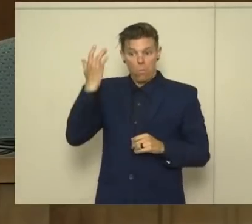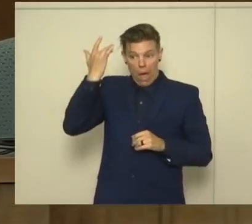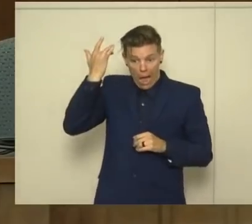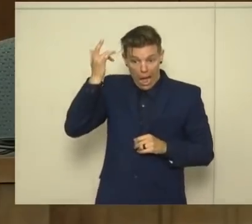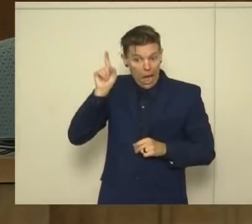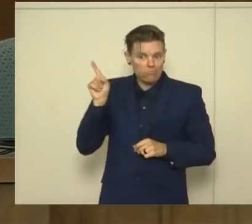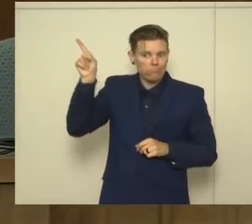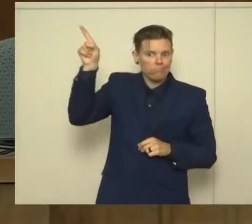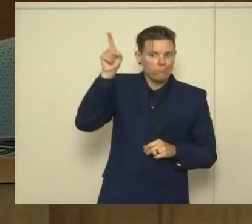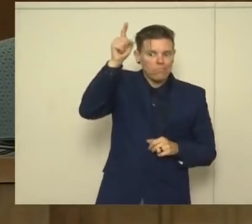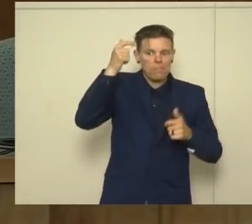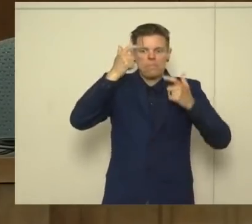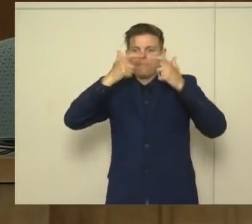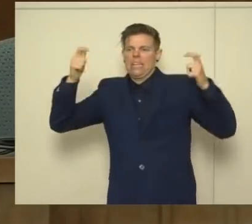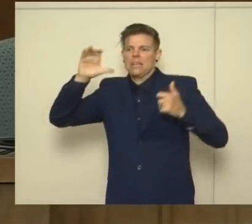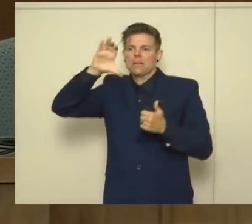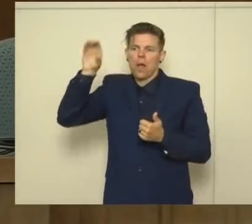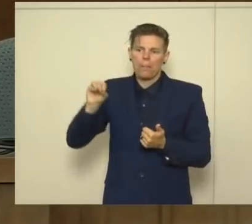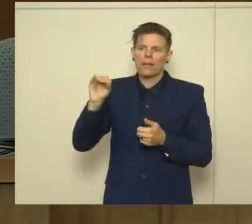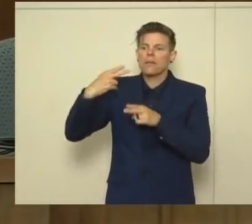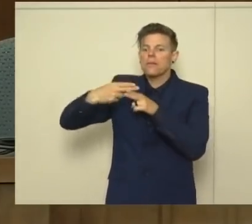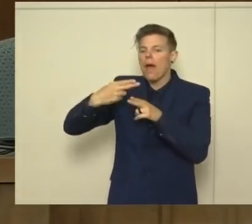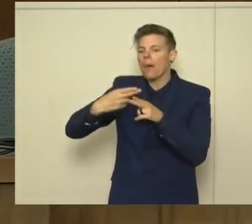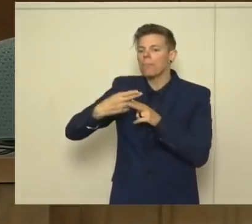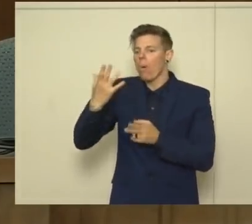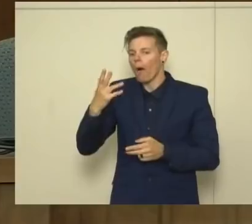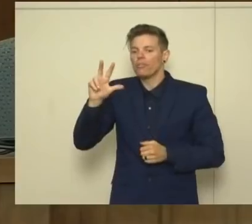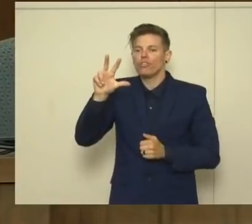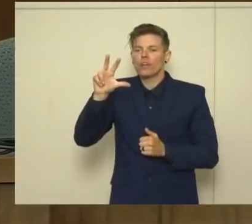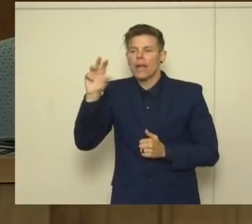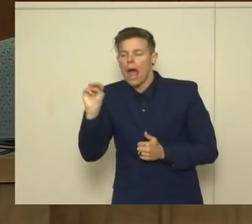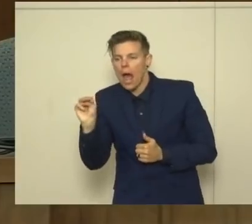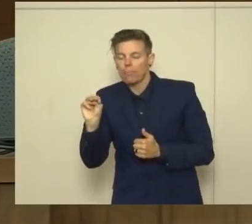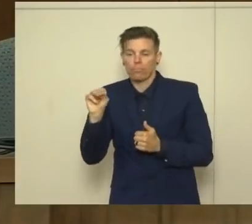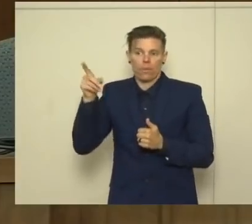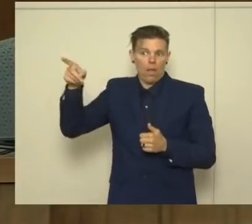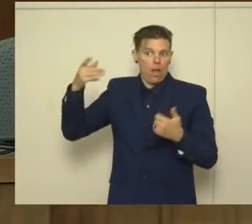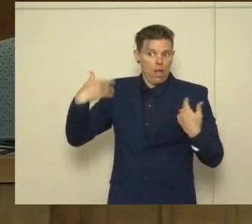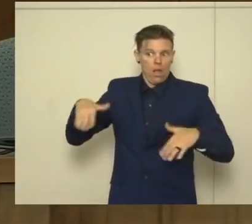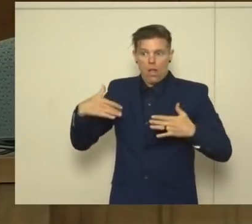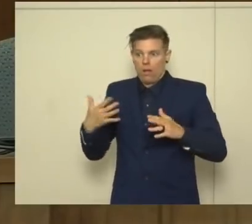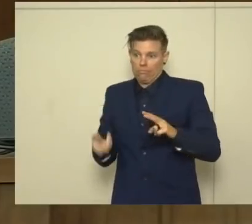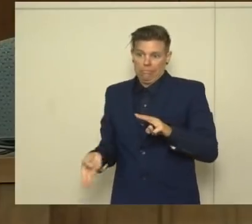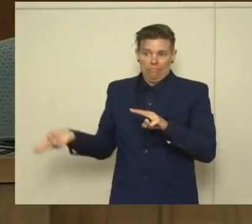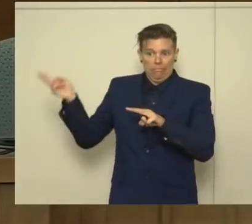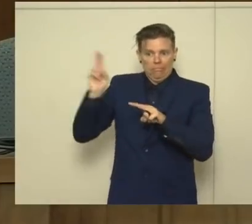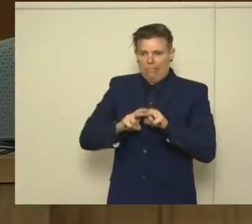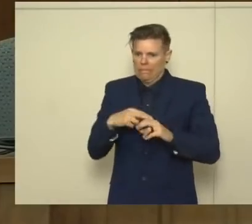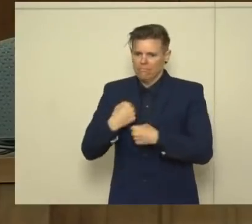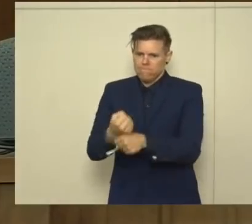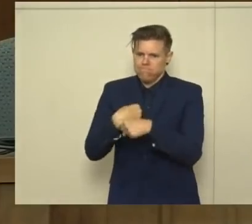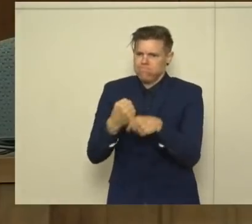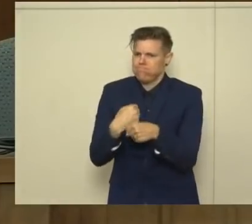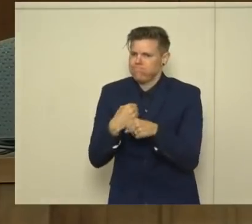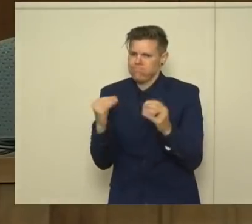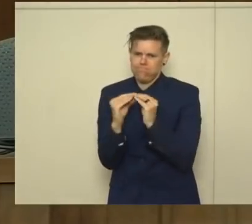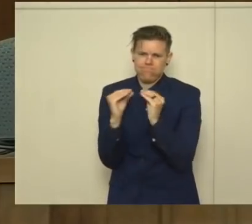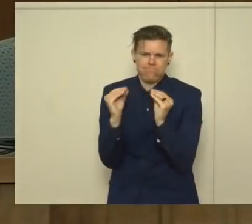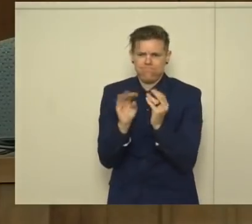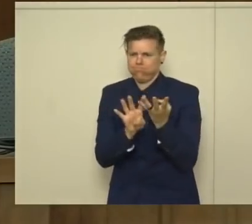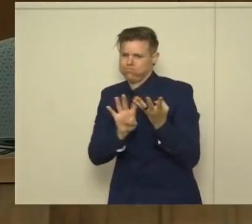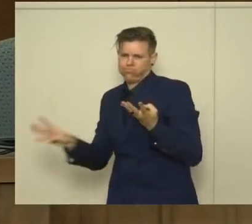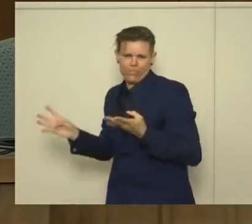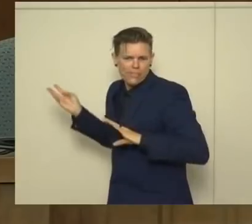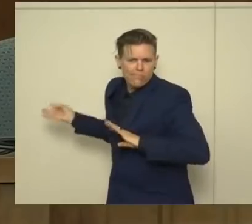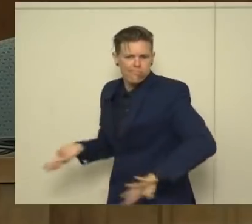effectively ramped up production in a short period of time. And then we have techniques that we use quite actively in New Mexico. We're one of